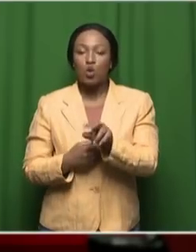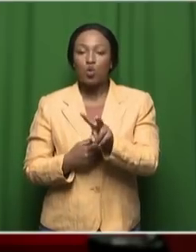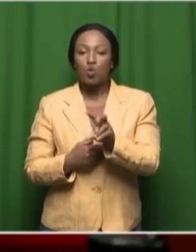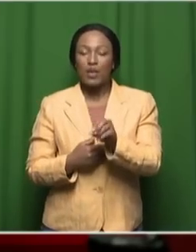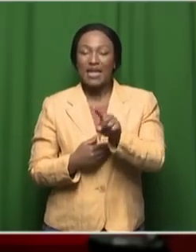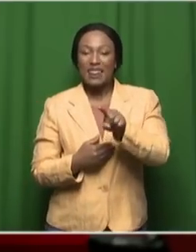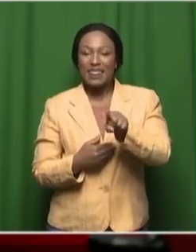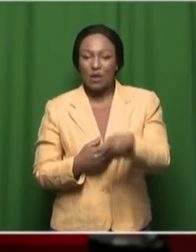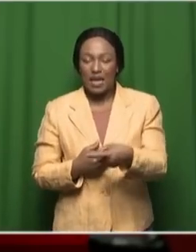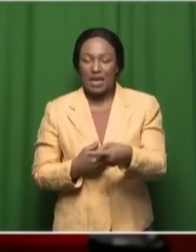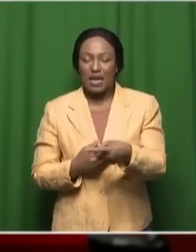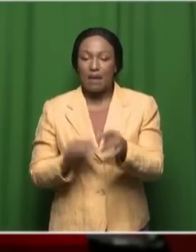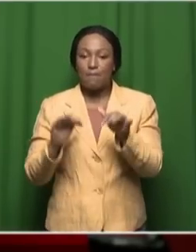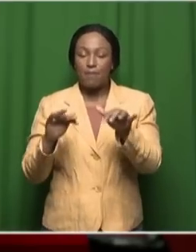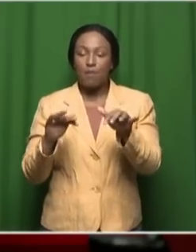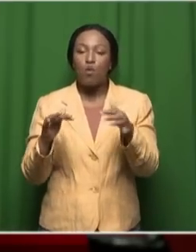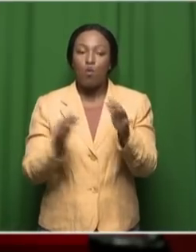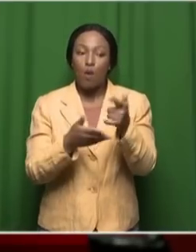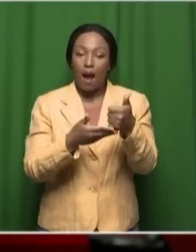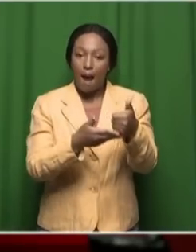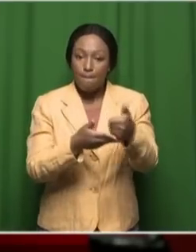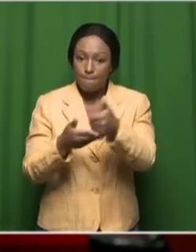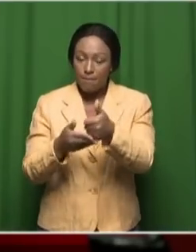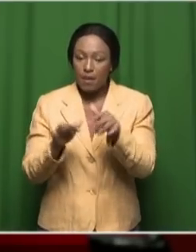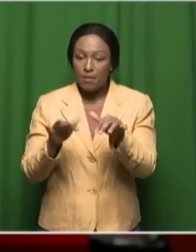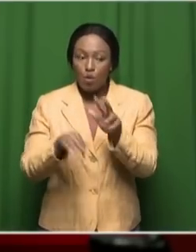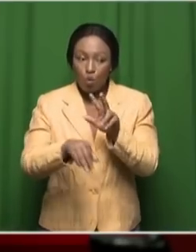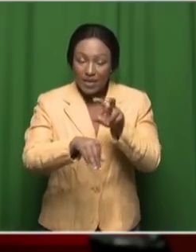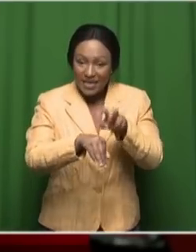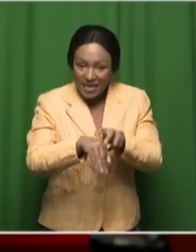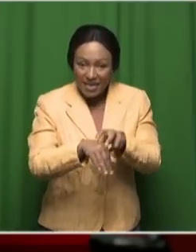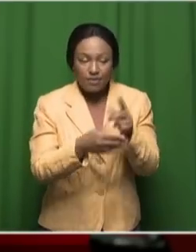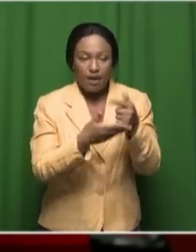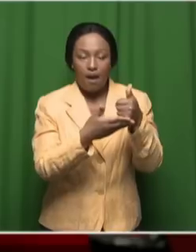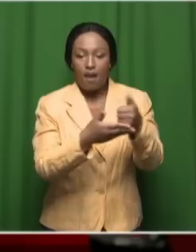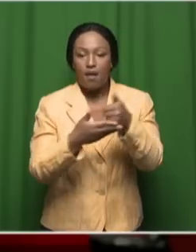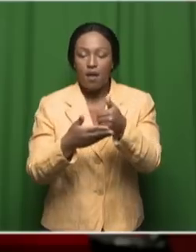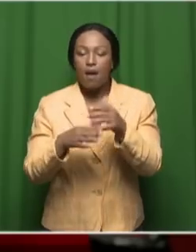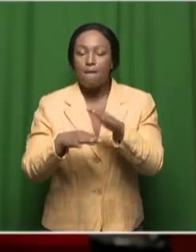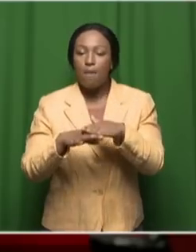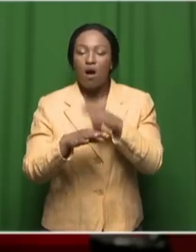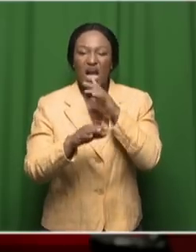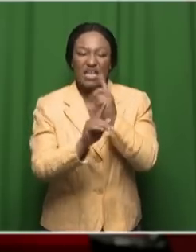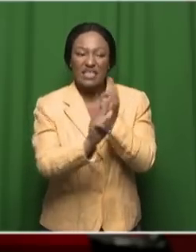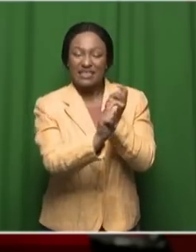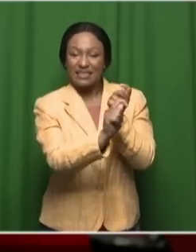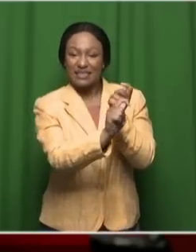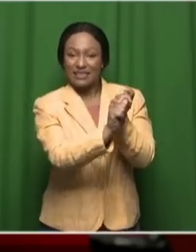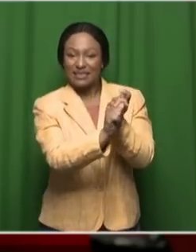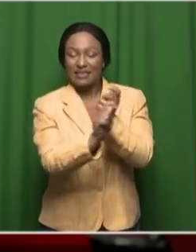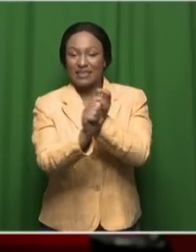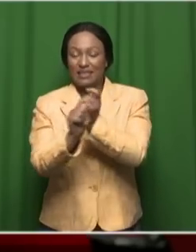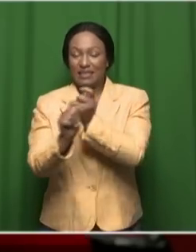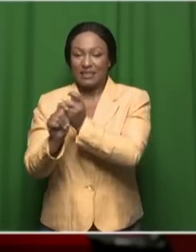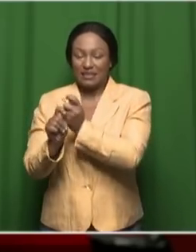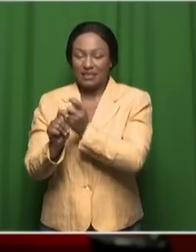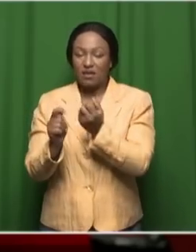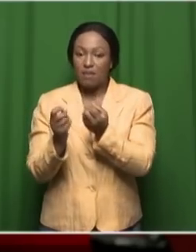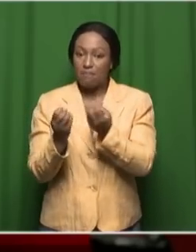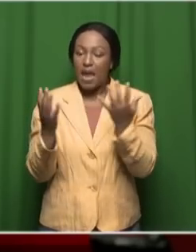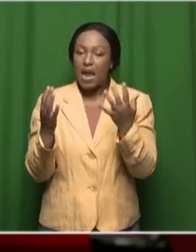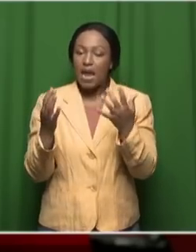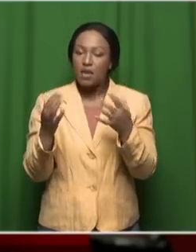disaster relief agencies at this stage, needing assistance, as mostly in the informal settlements. Large swaths of informal settlements